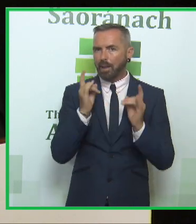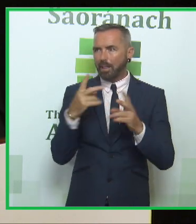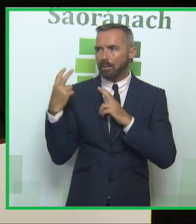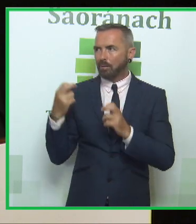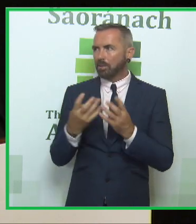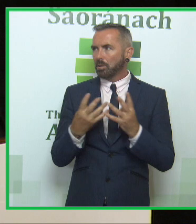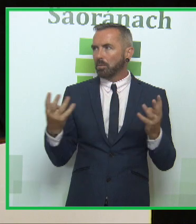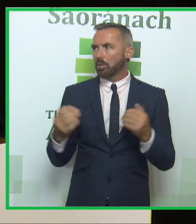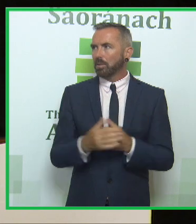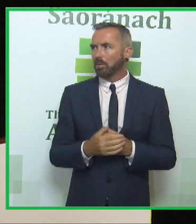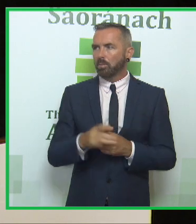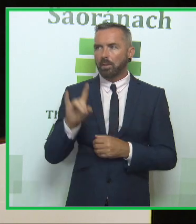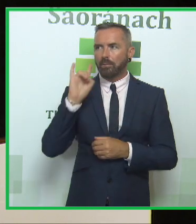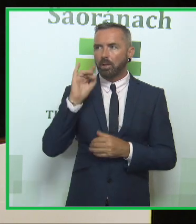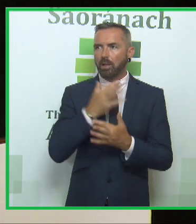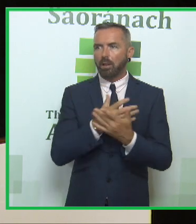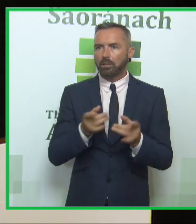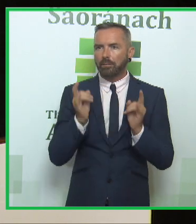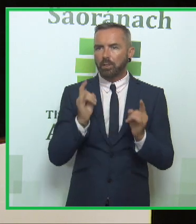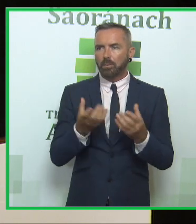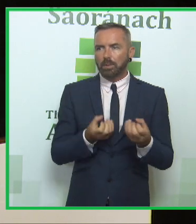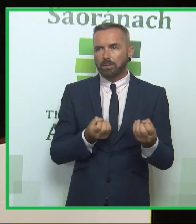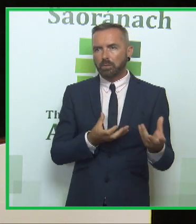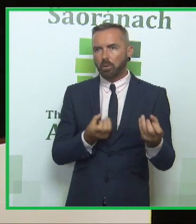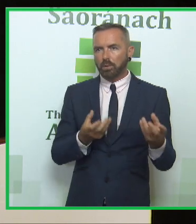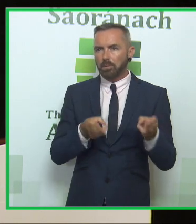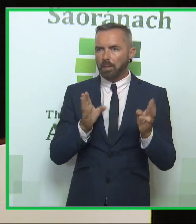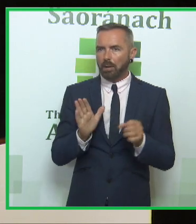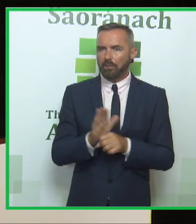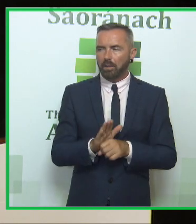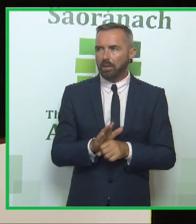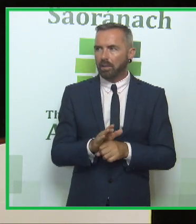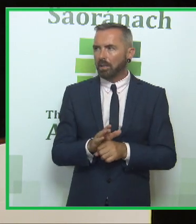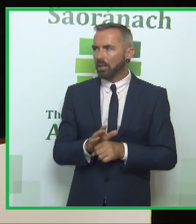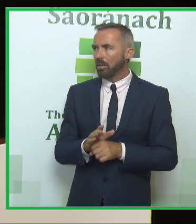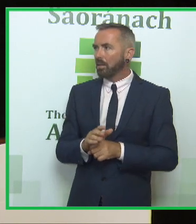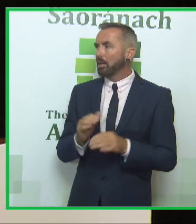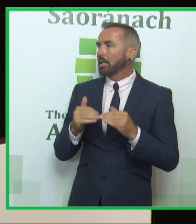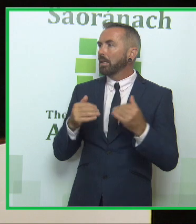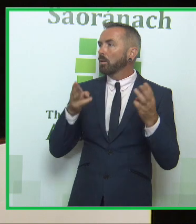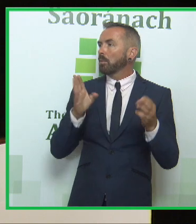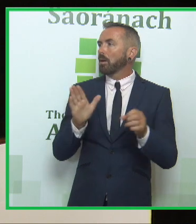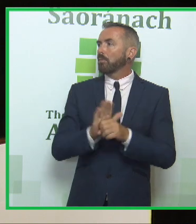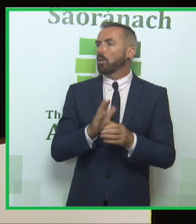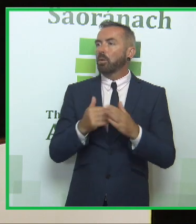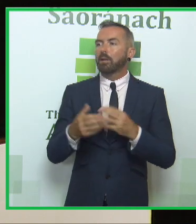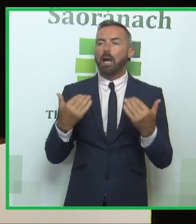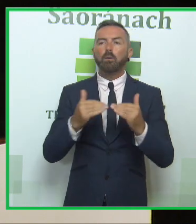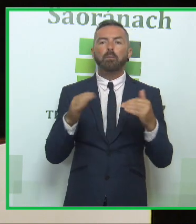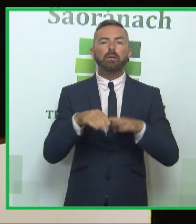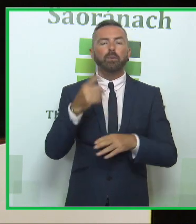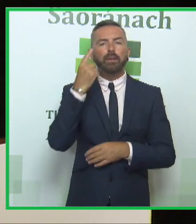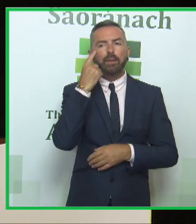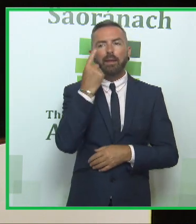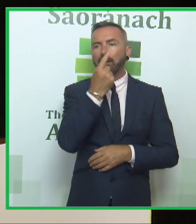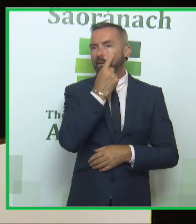heard lots of human stories and we understood it, and it was really powerful at the last one. But I think equally powerful is how we can match this with evidence. And the evidence